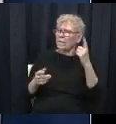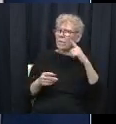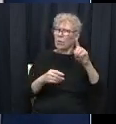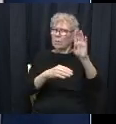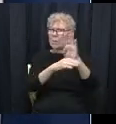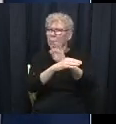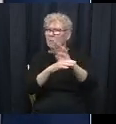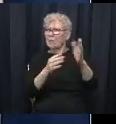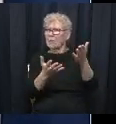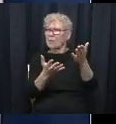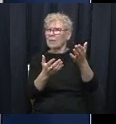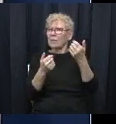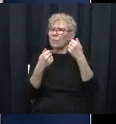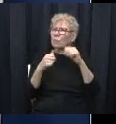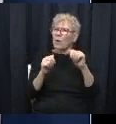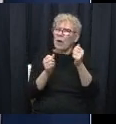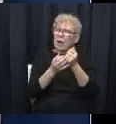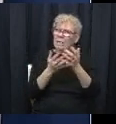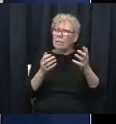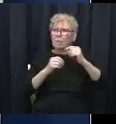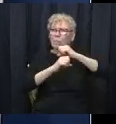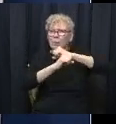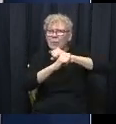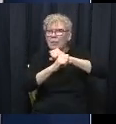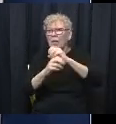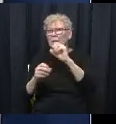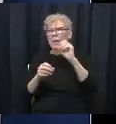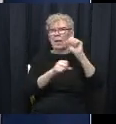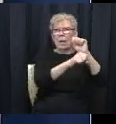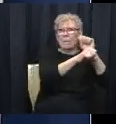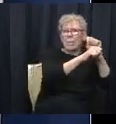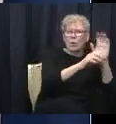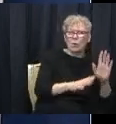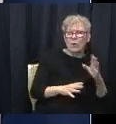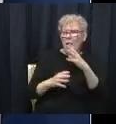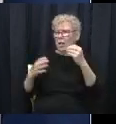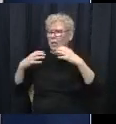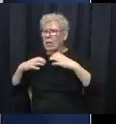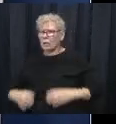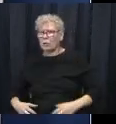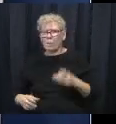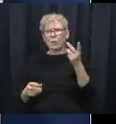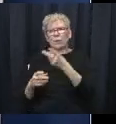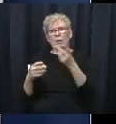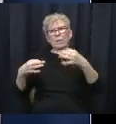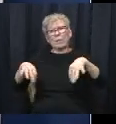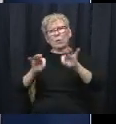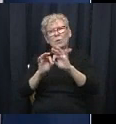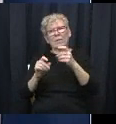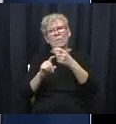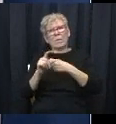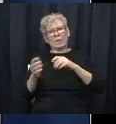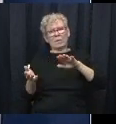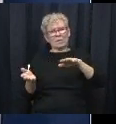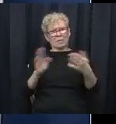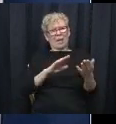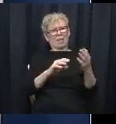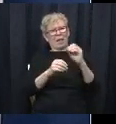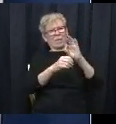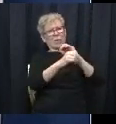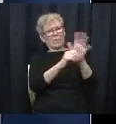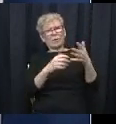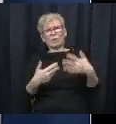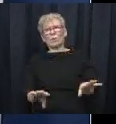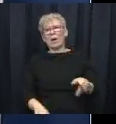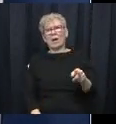your customers from the deadly virus. And I know that so many businesses across the state have really gone above and beyond, and we really wanted a way to recognize that